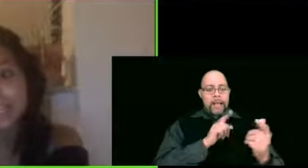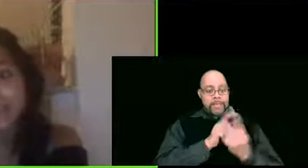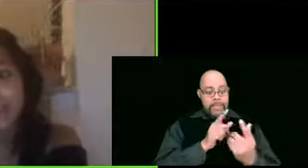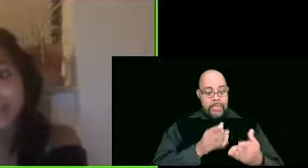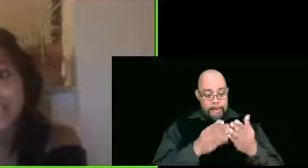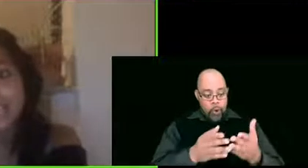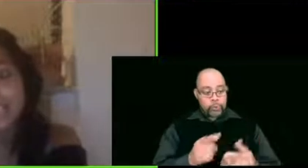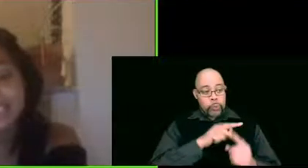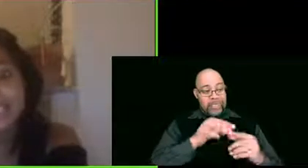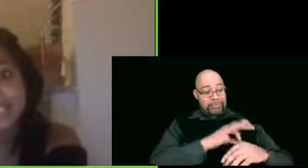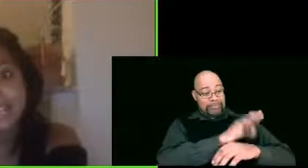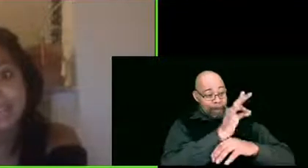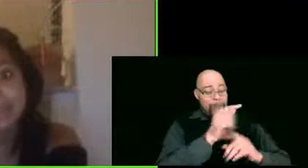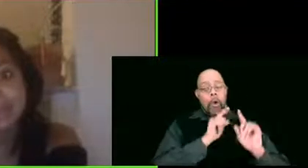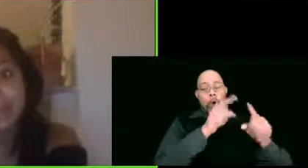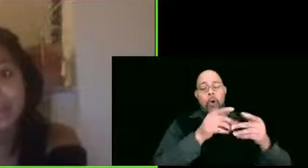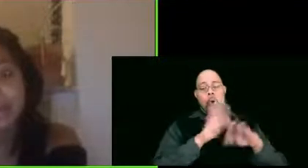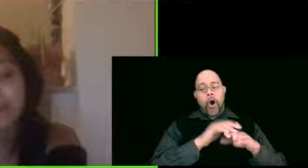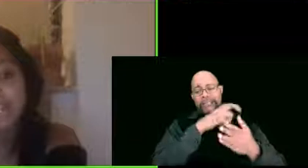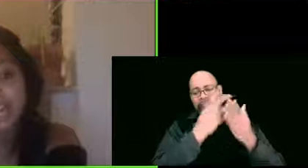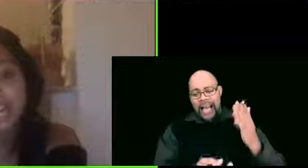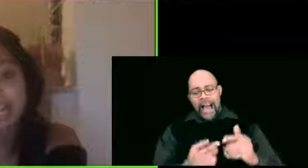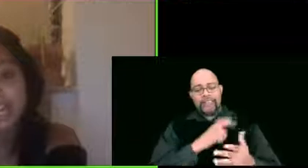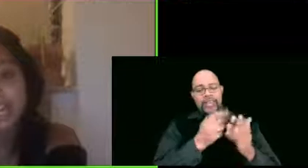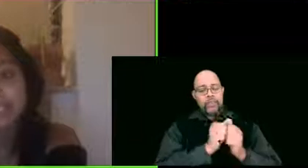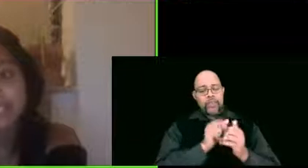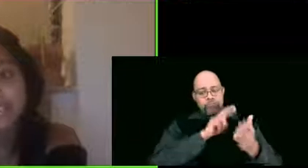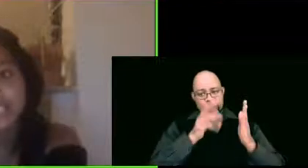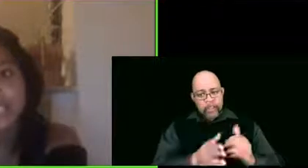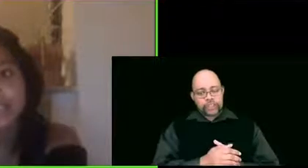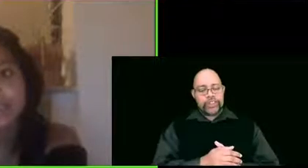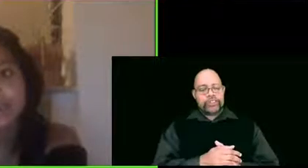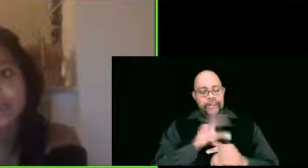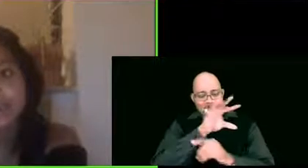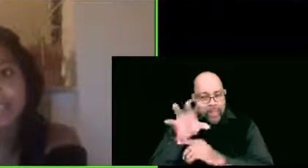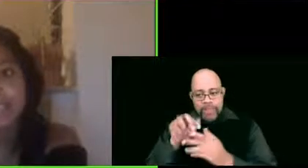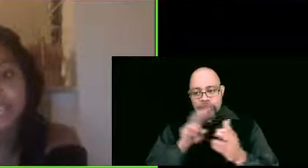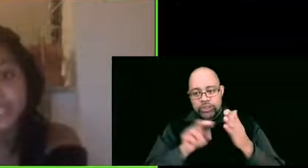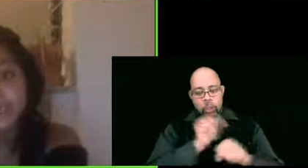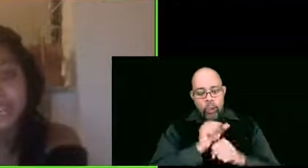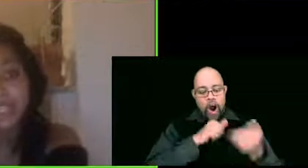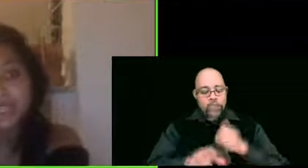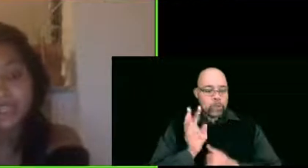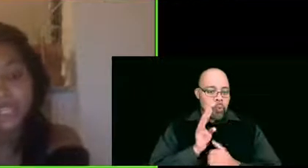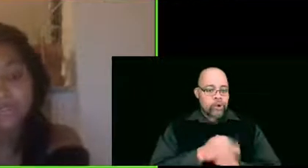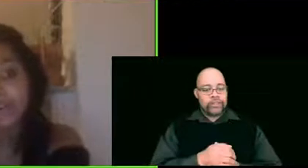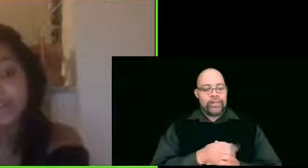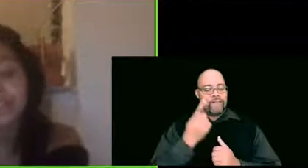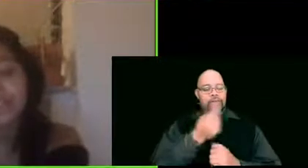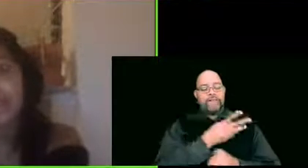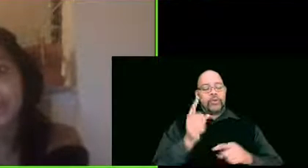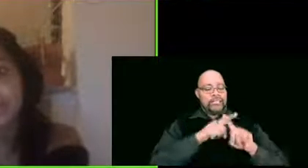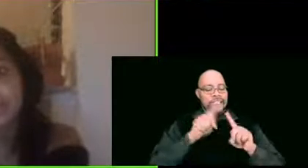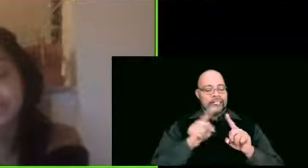lapse, meet the boat as the sun's up, go out on a dive with the researchers and film all of their research work underwater